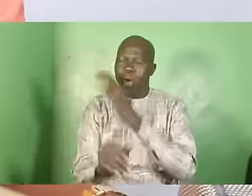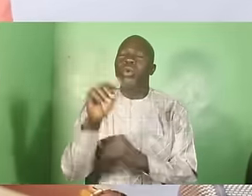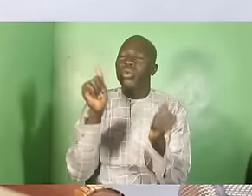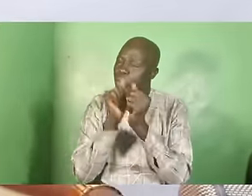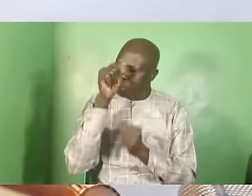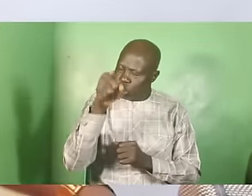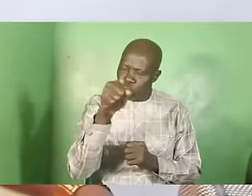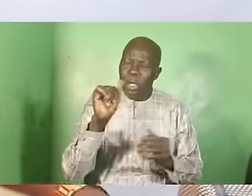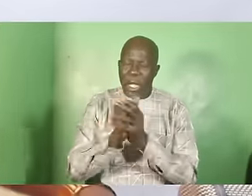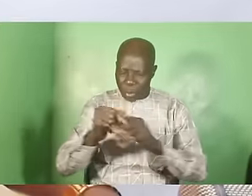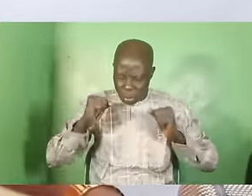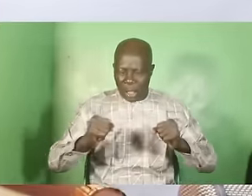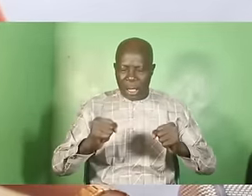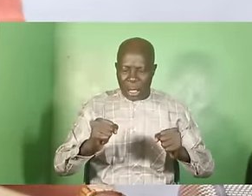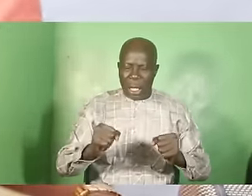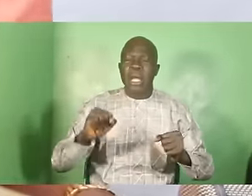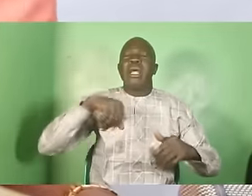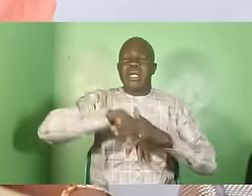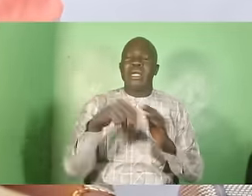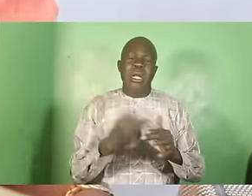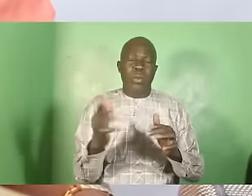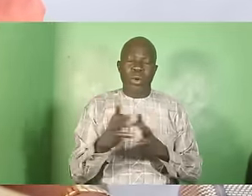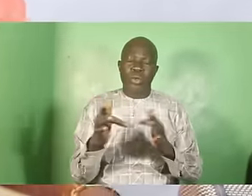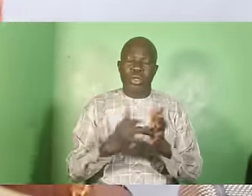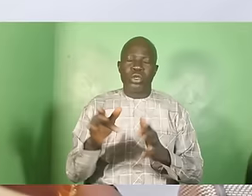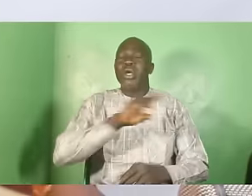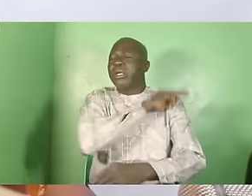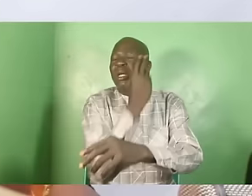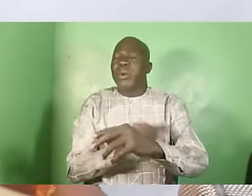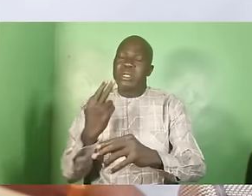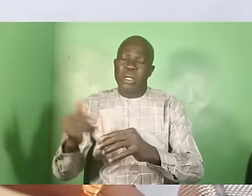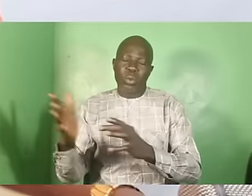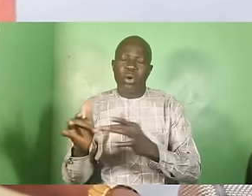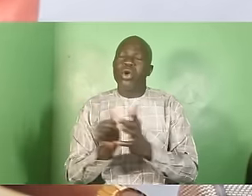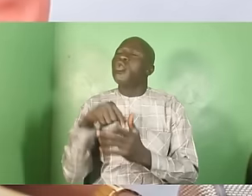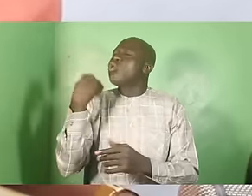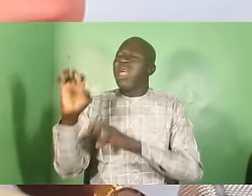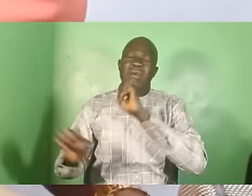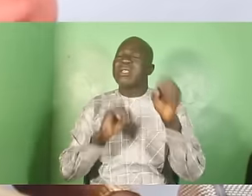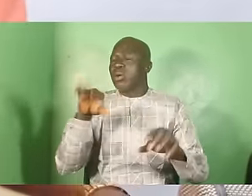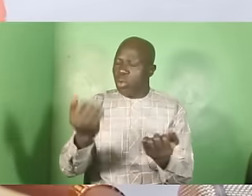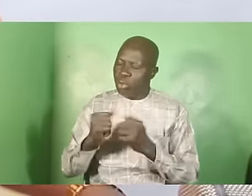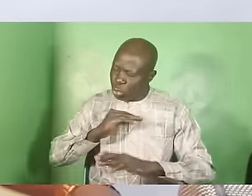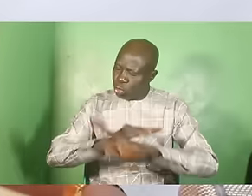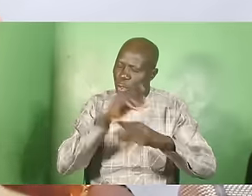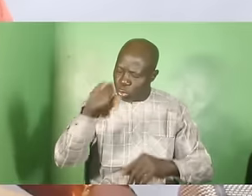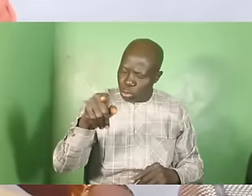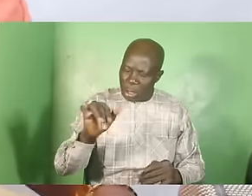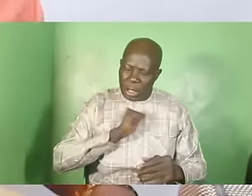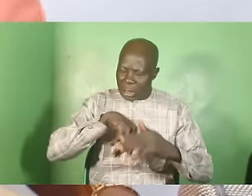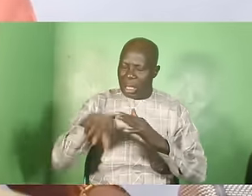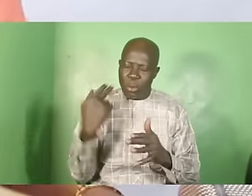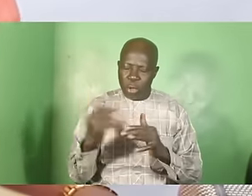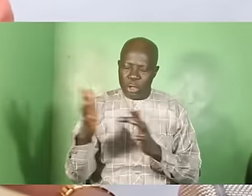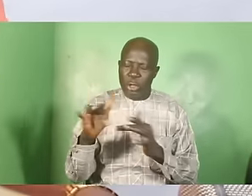has not stopped, and you only command no man will say, and don't know what that the one that God has not stopped, and you only command no man will say, and don't know what that the one that God has not stopped, and you only